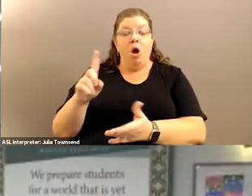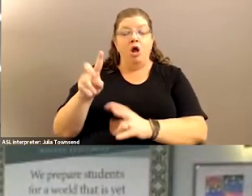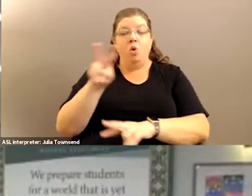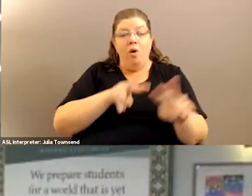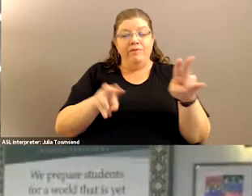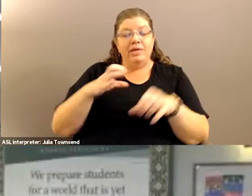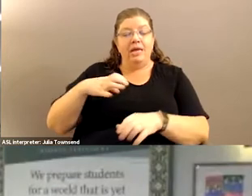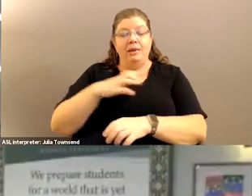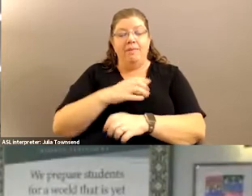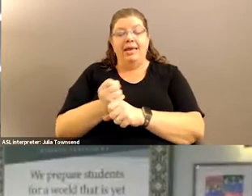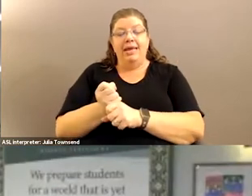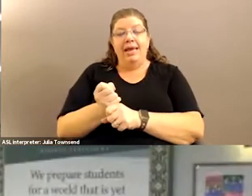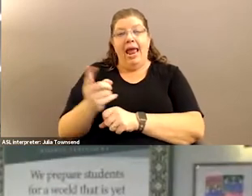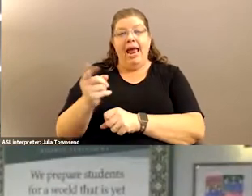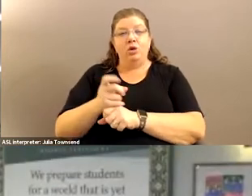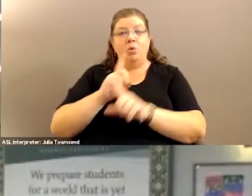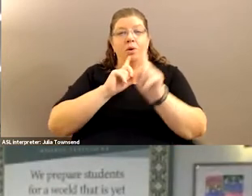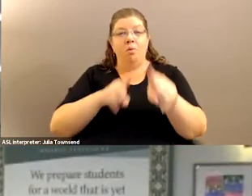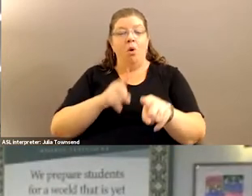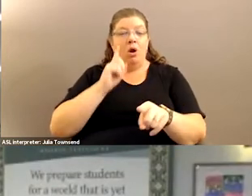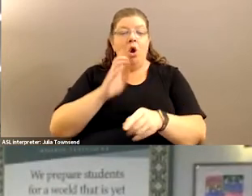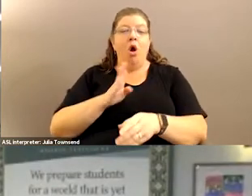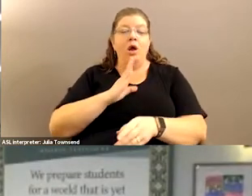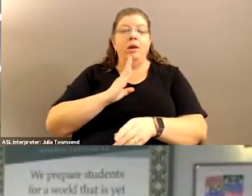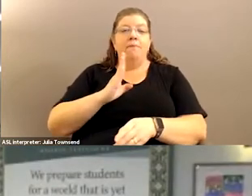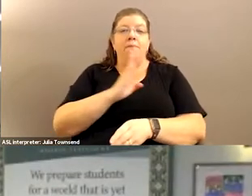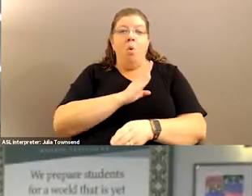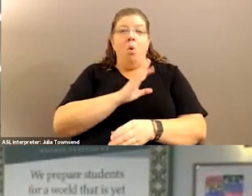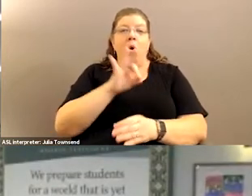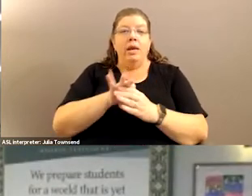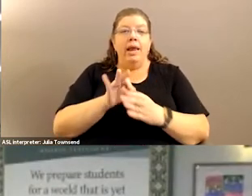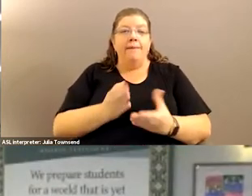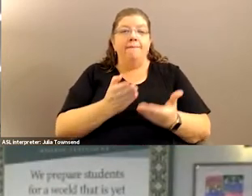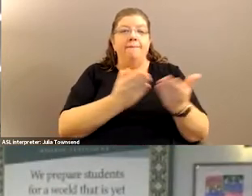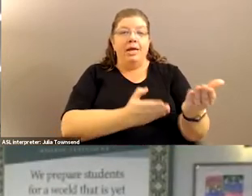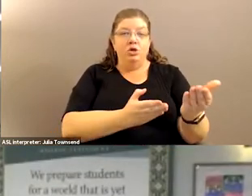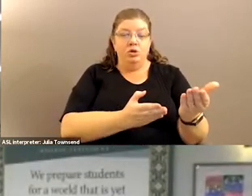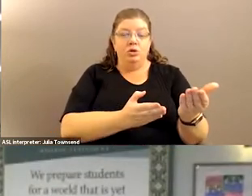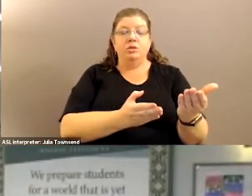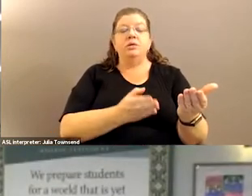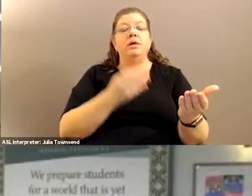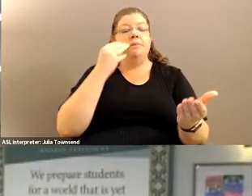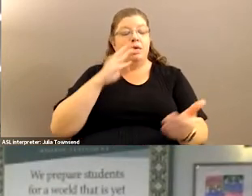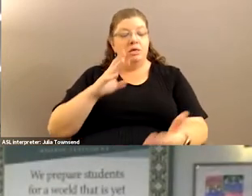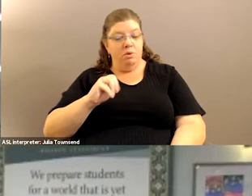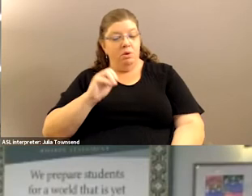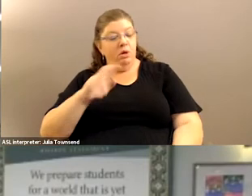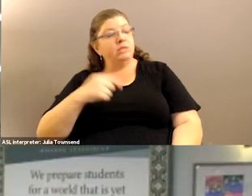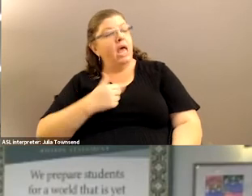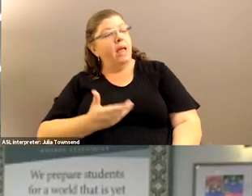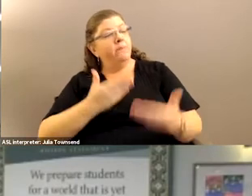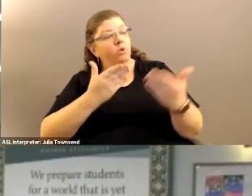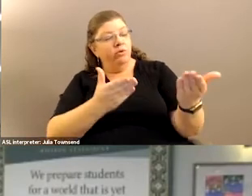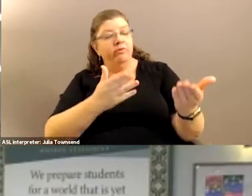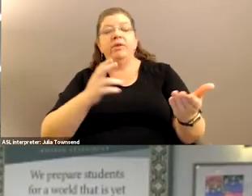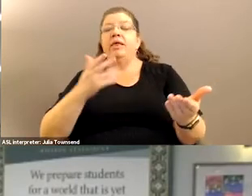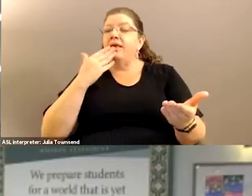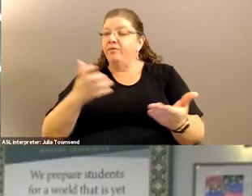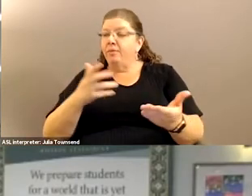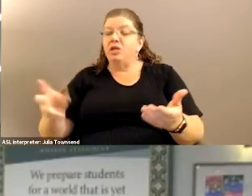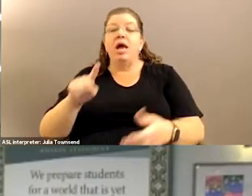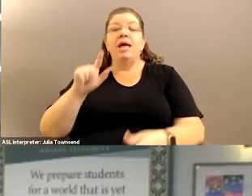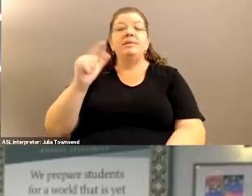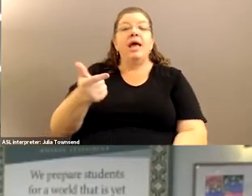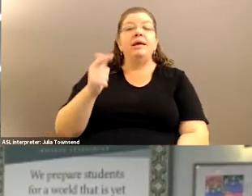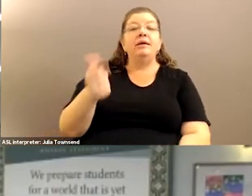annual report on board measures ms munoz thank you very much and a second